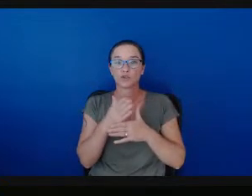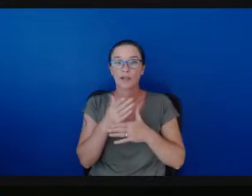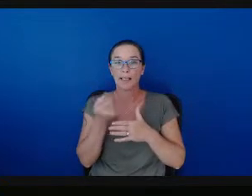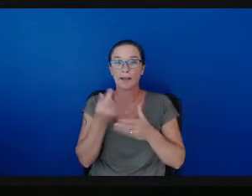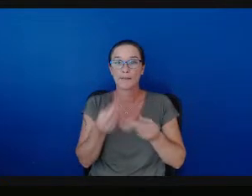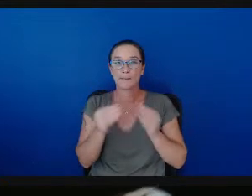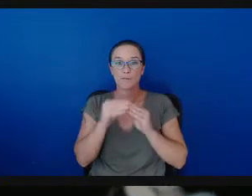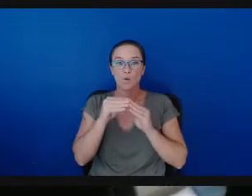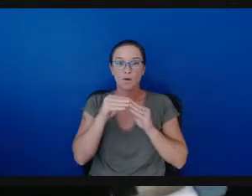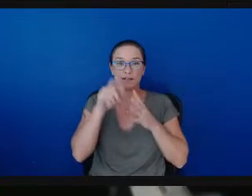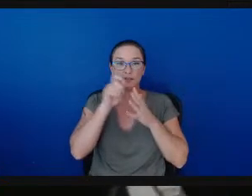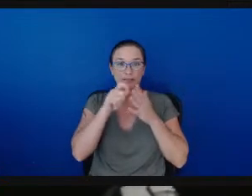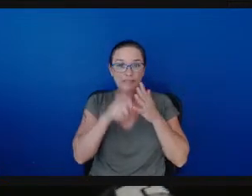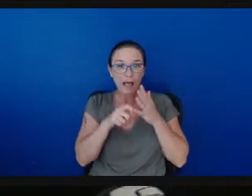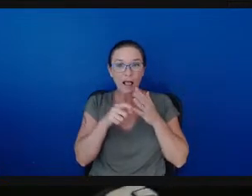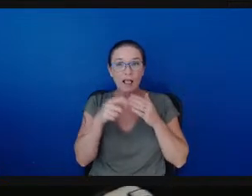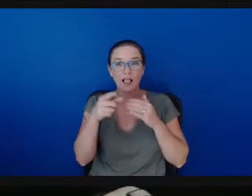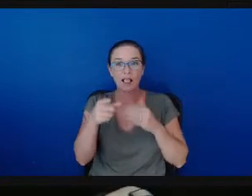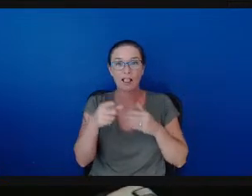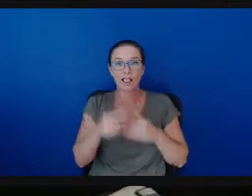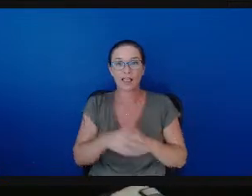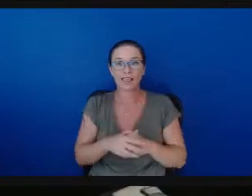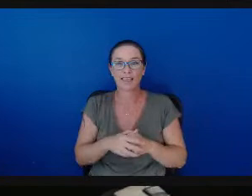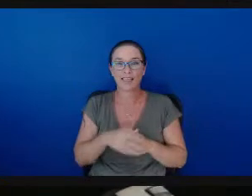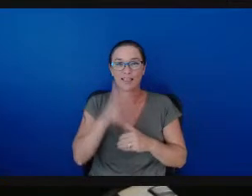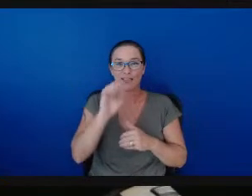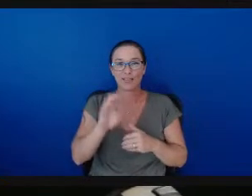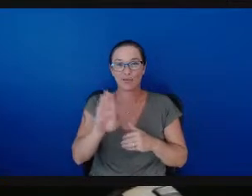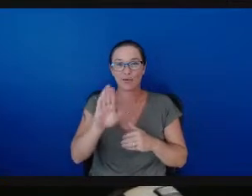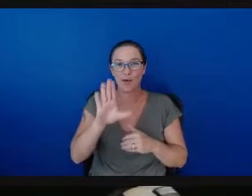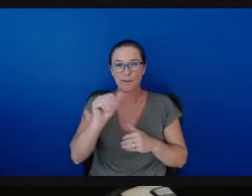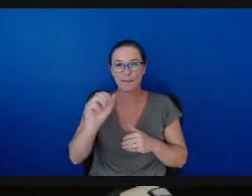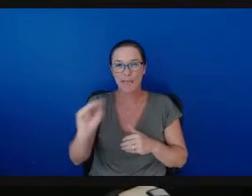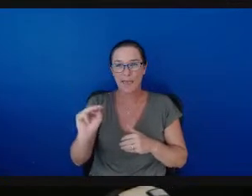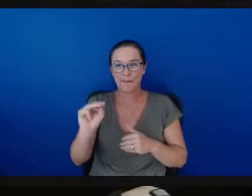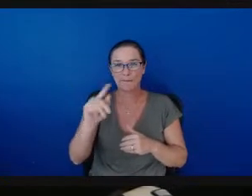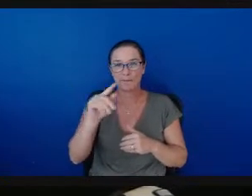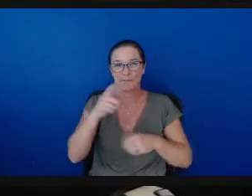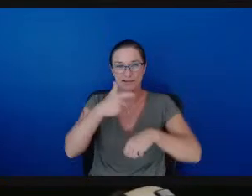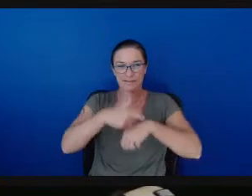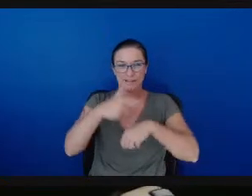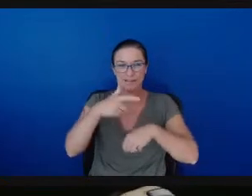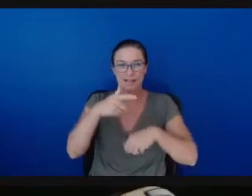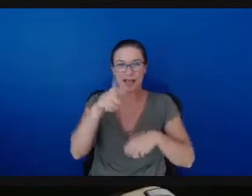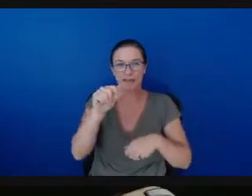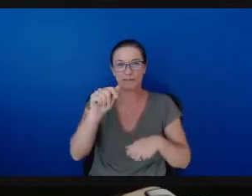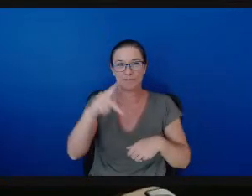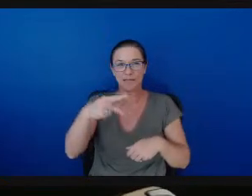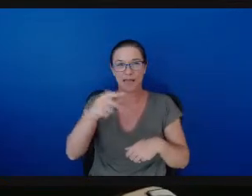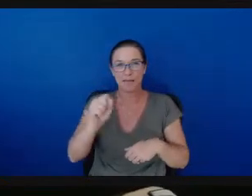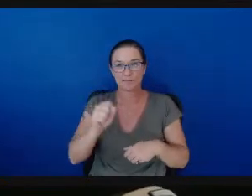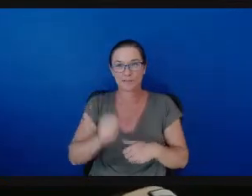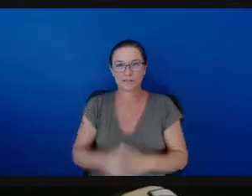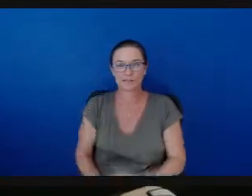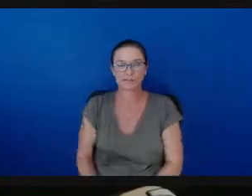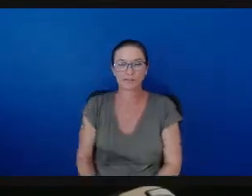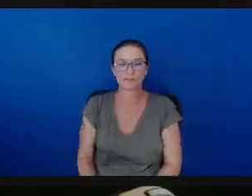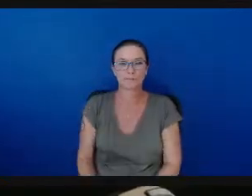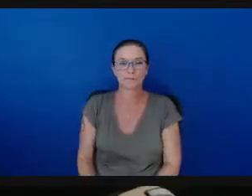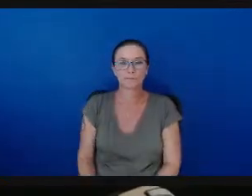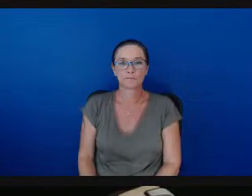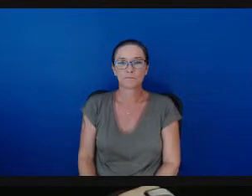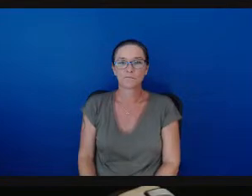detail these webcam time lapses. So starting off with the KW camera. So here it